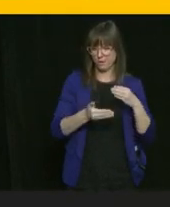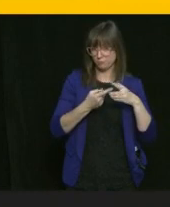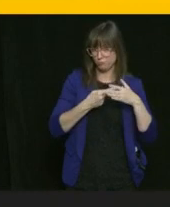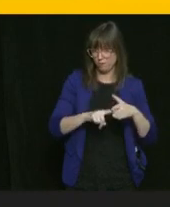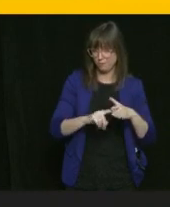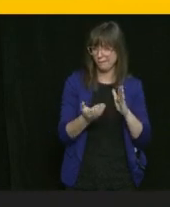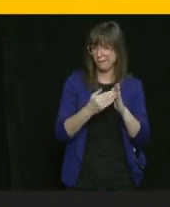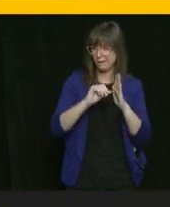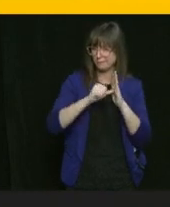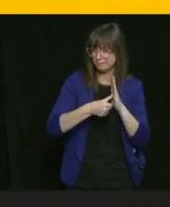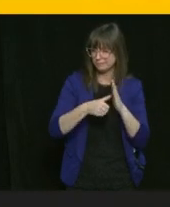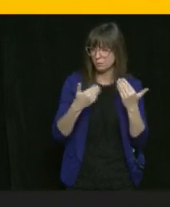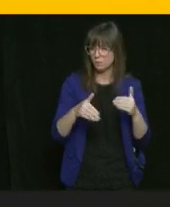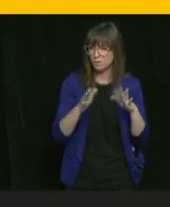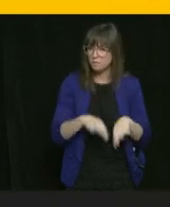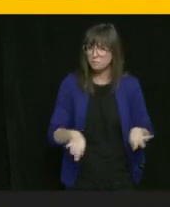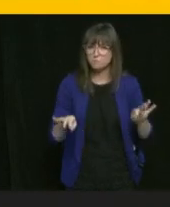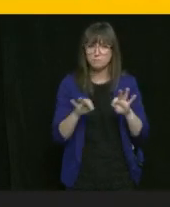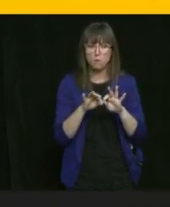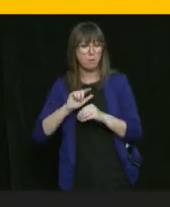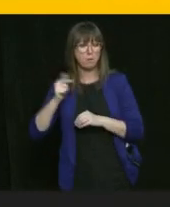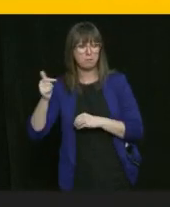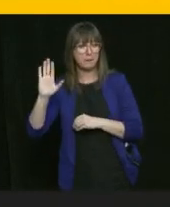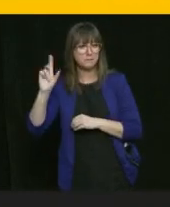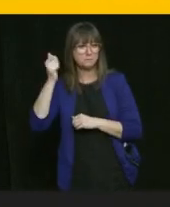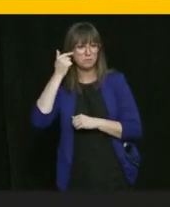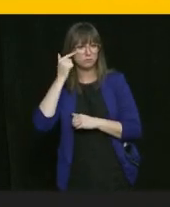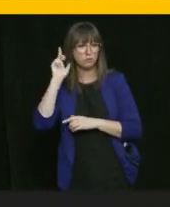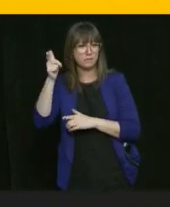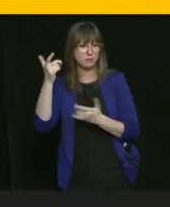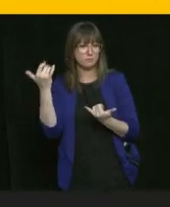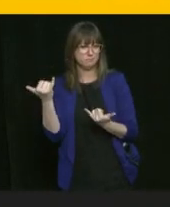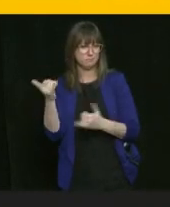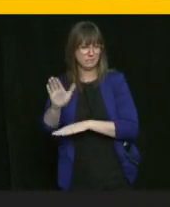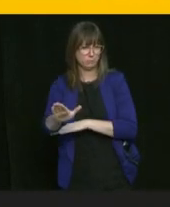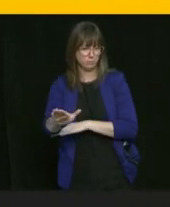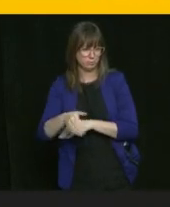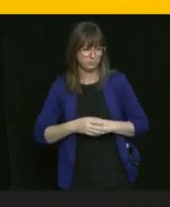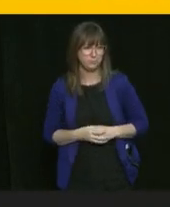repeat how important it is to continue our efforts later this afternoon.